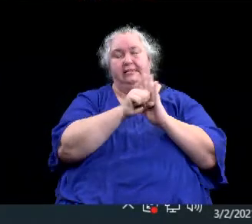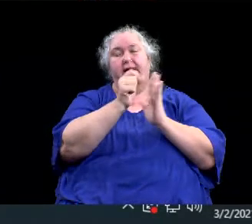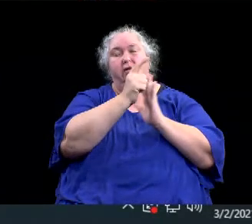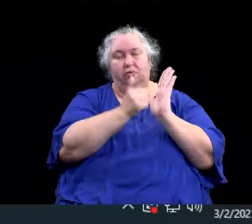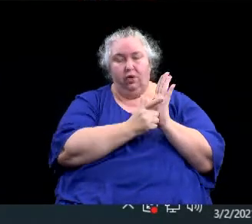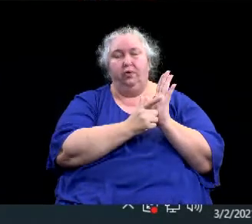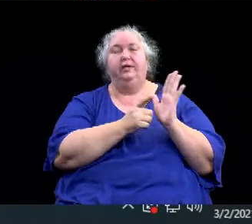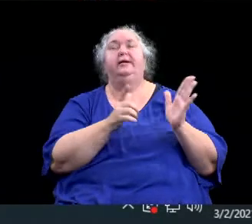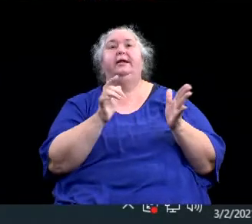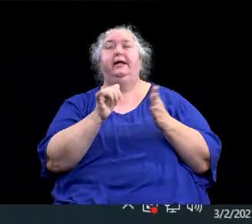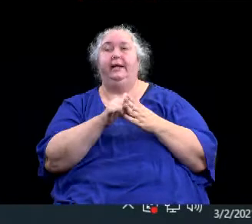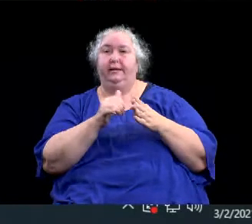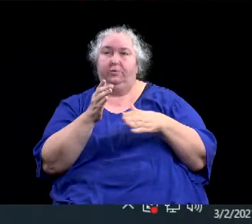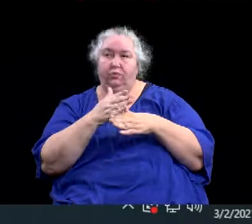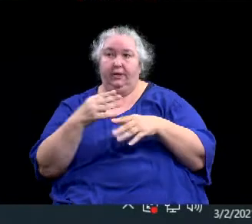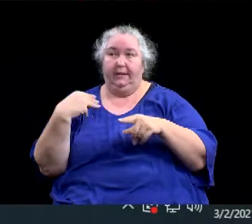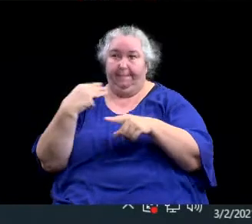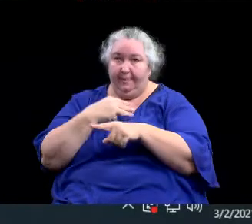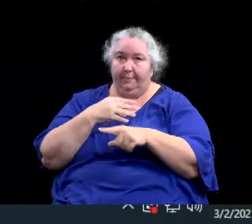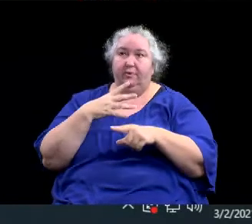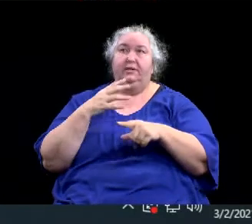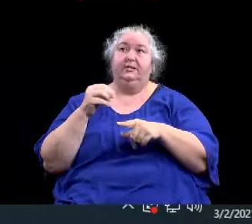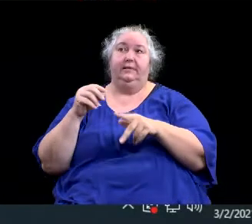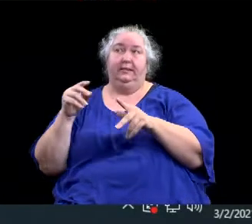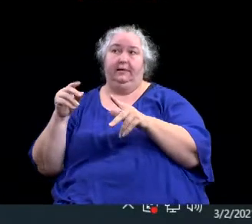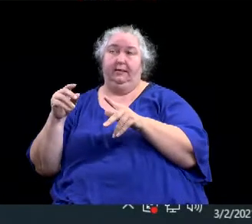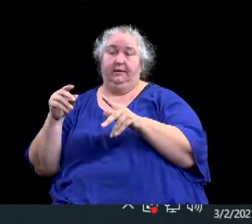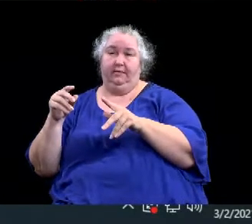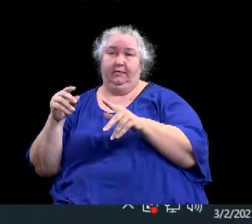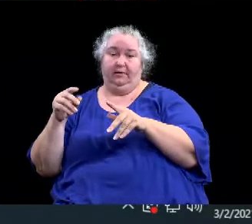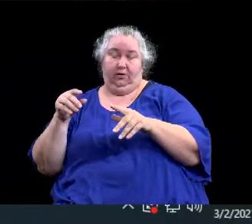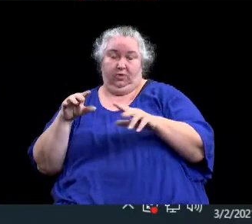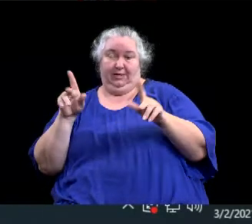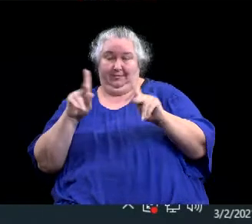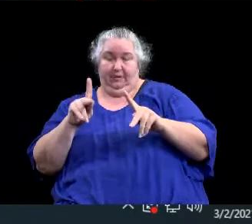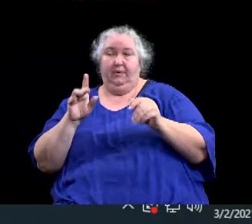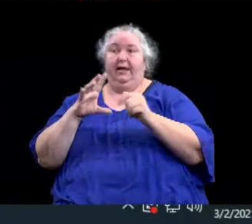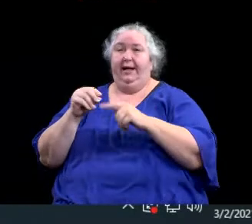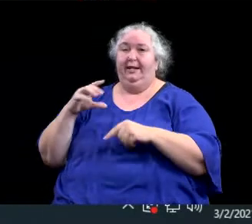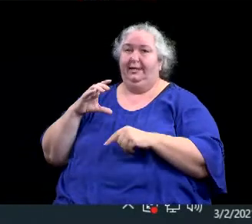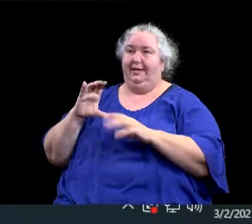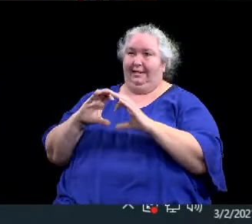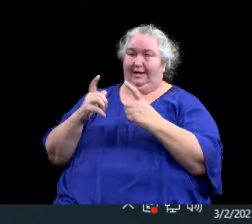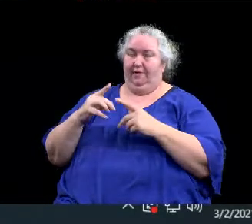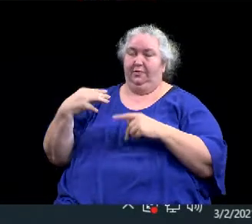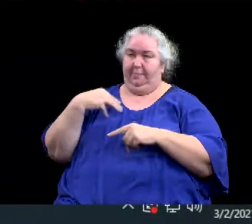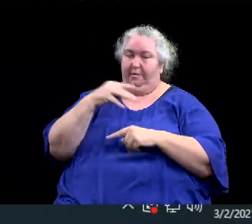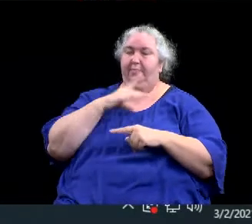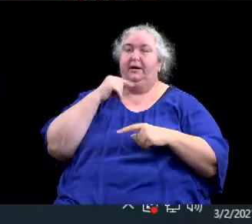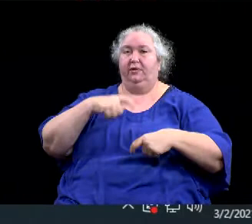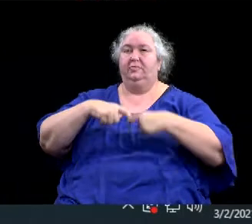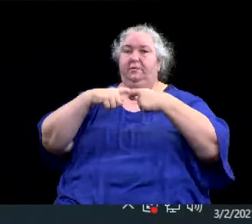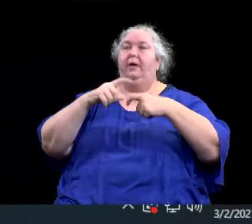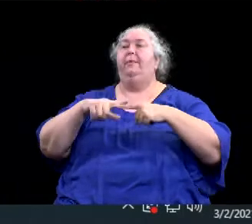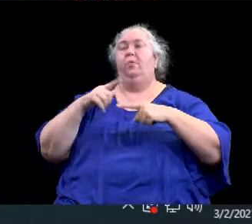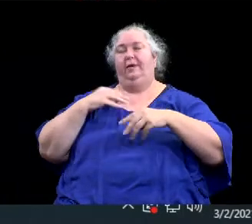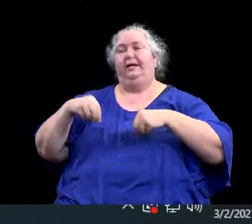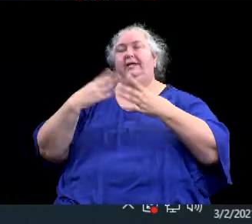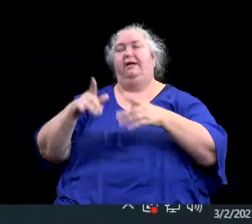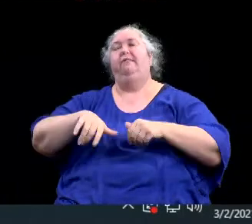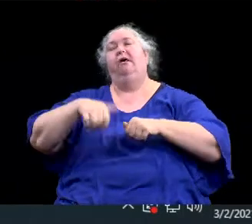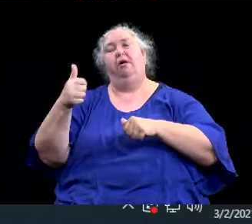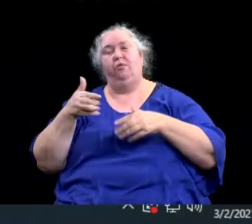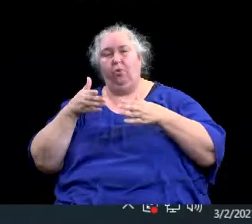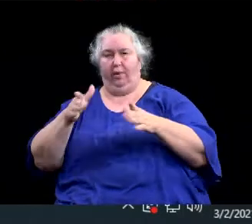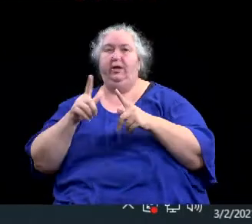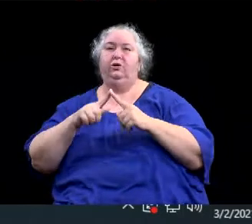suspended, provided, however, the governmental body offers alternative methods of communication with their public officials. This includes public comment on agenda items.